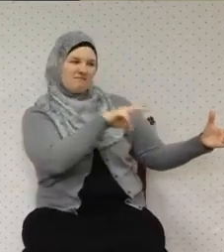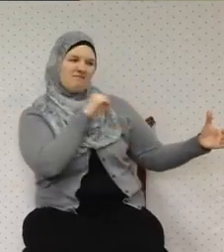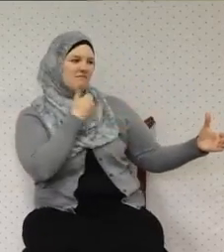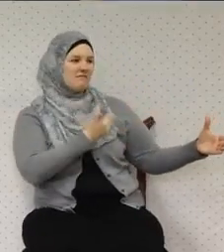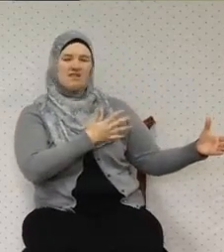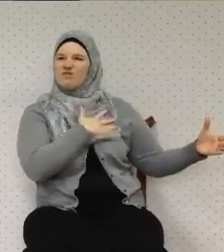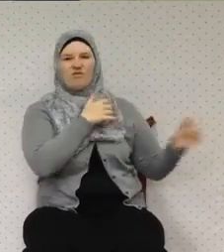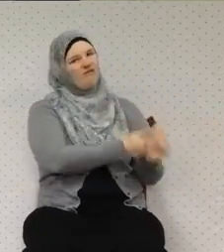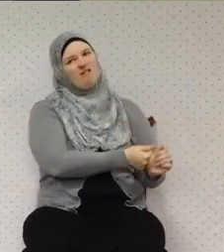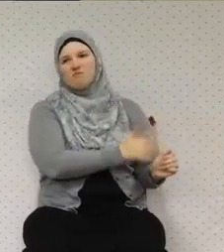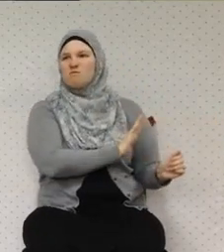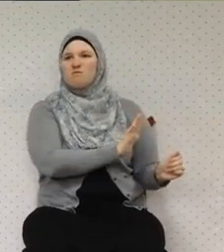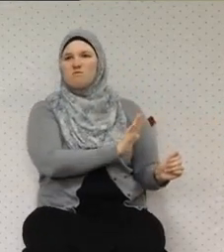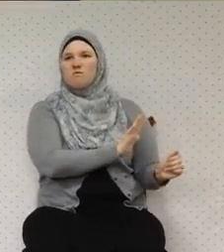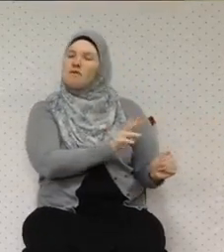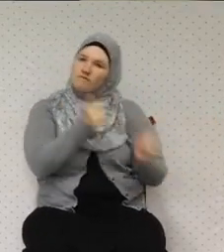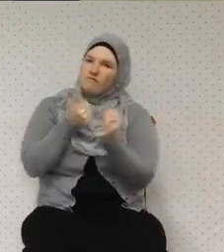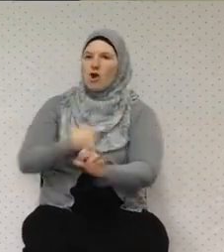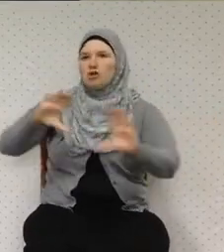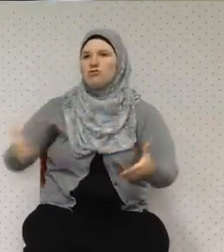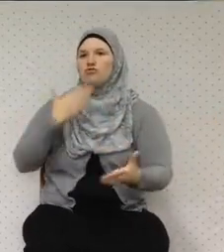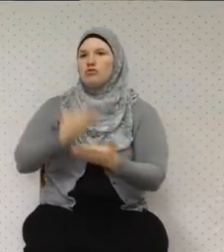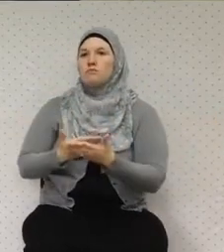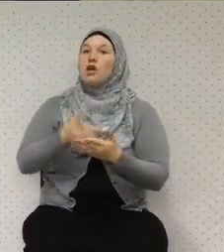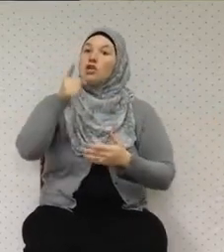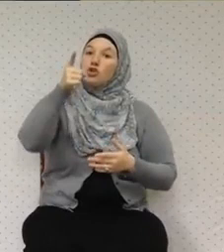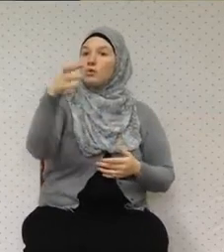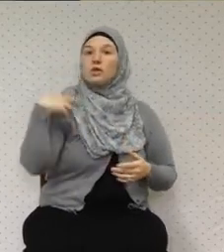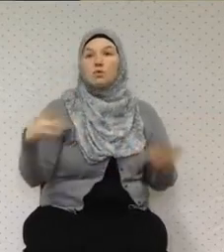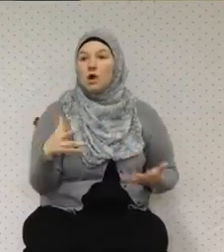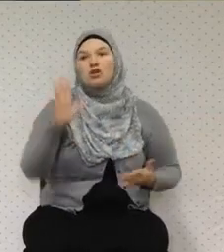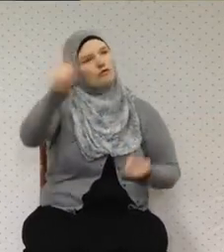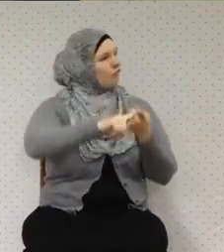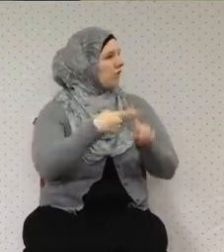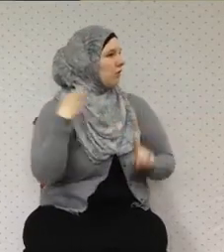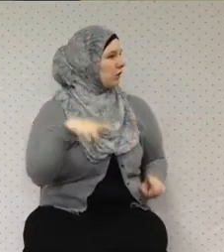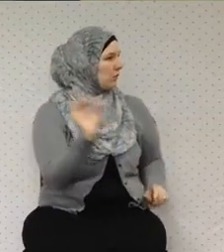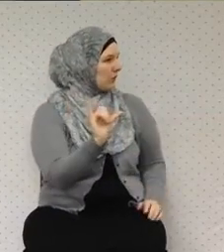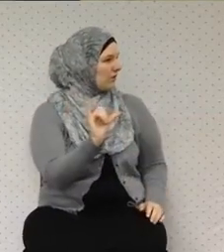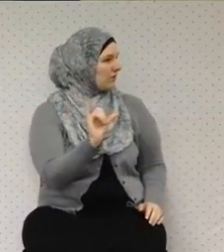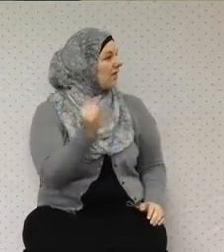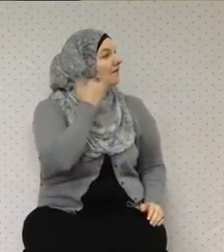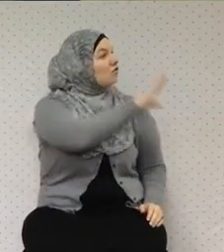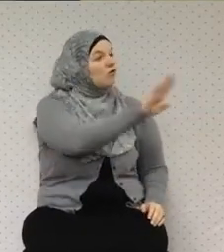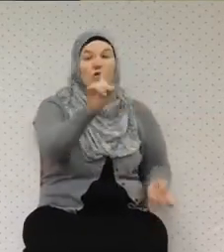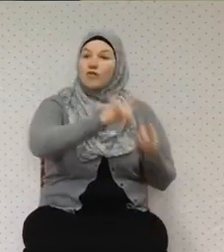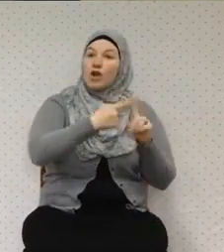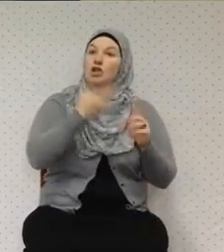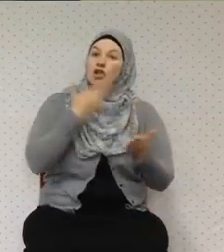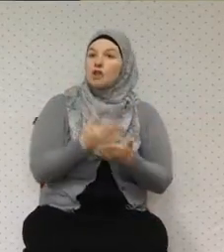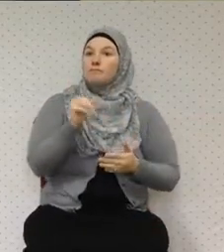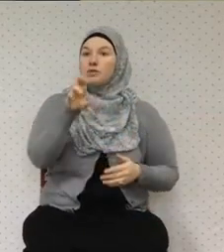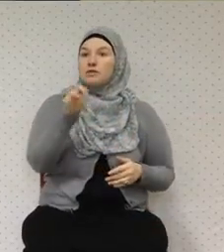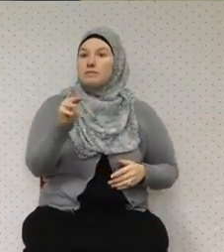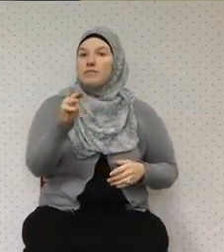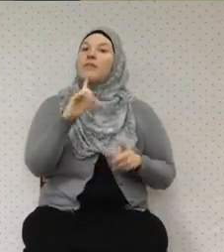religion of the person is that of his friend. So if your friend is a good